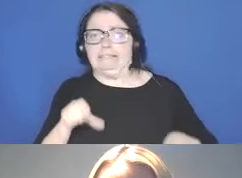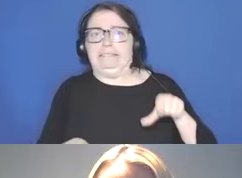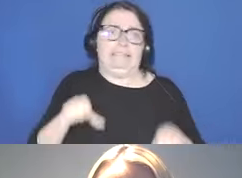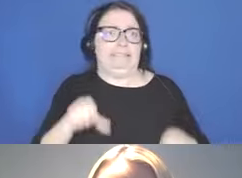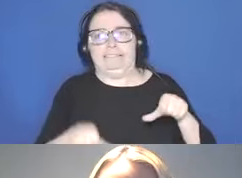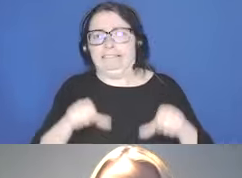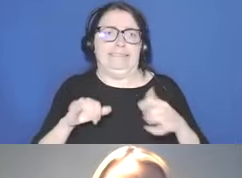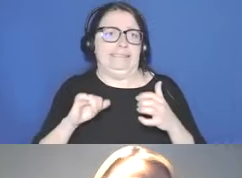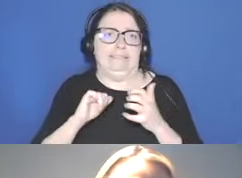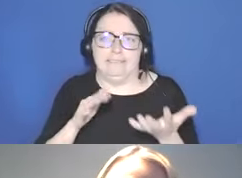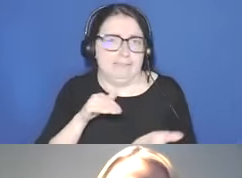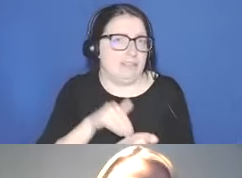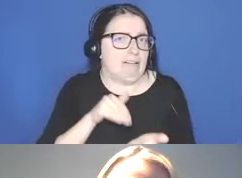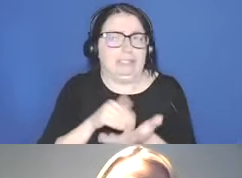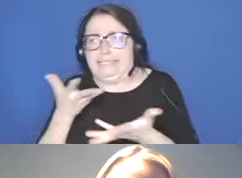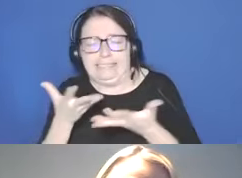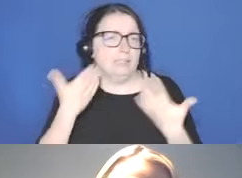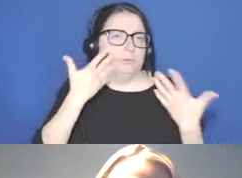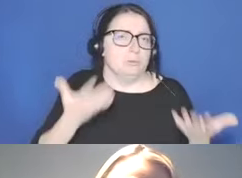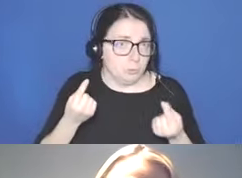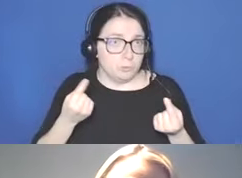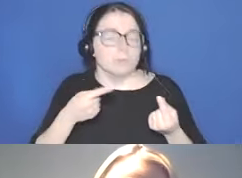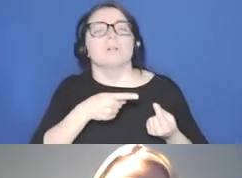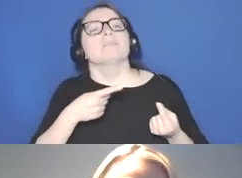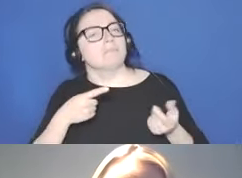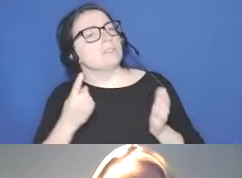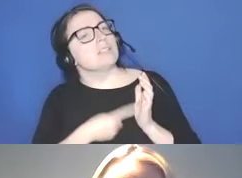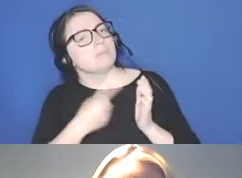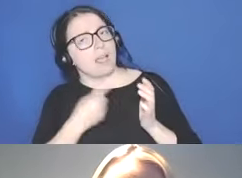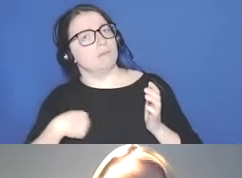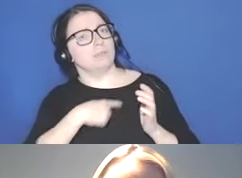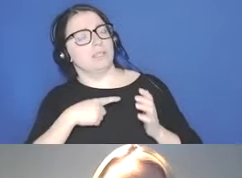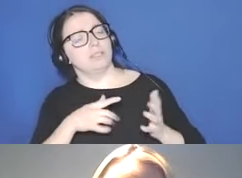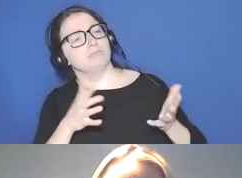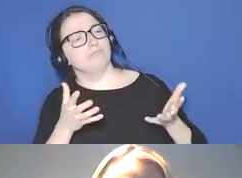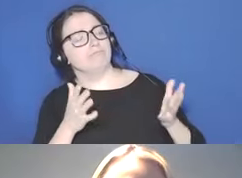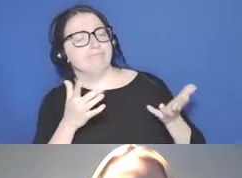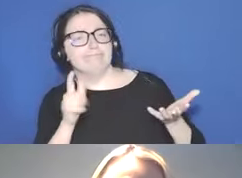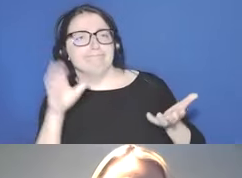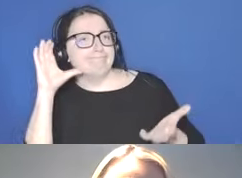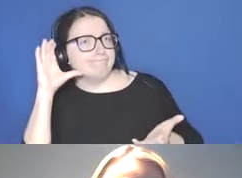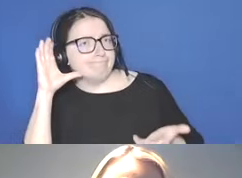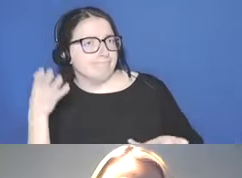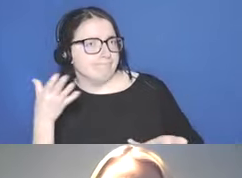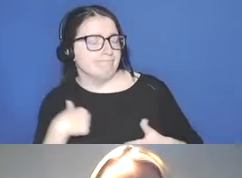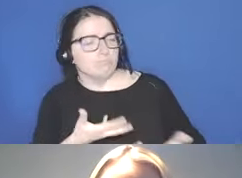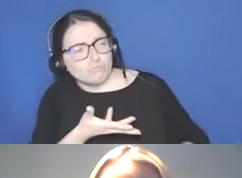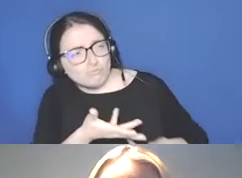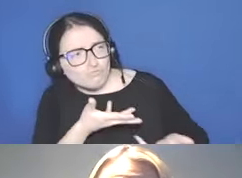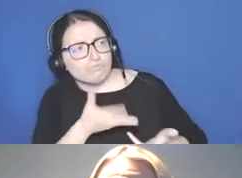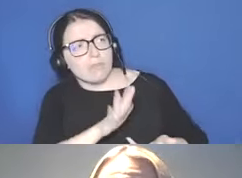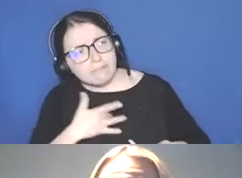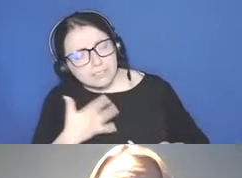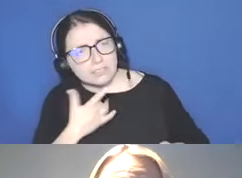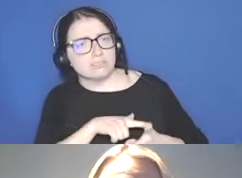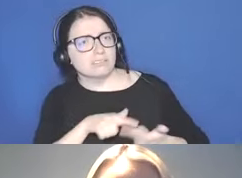to their doctor. I think it's always best just to take time to listen. You just really have to explore what their feelings